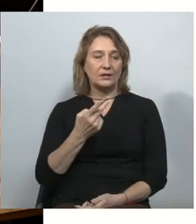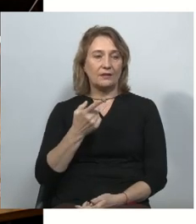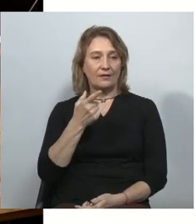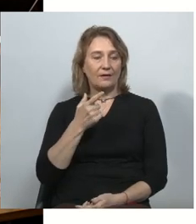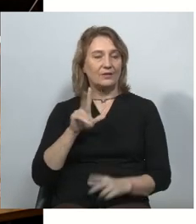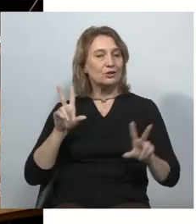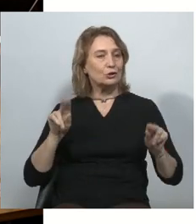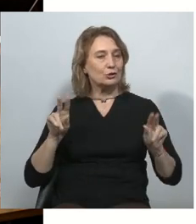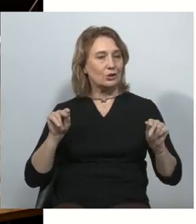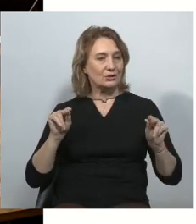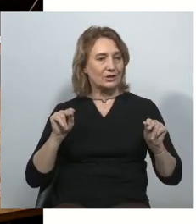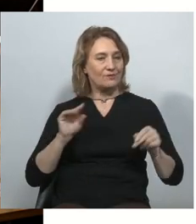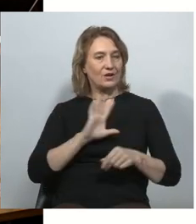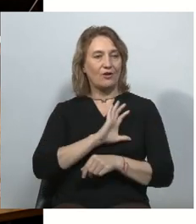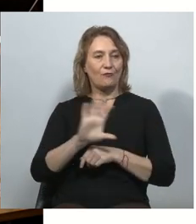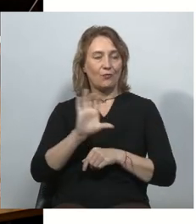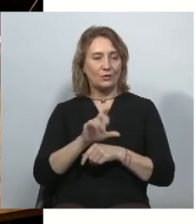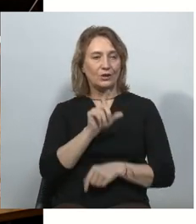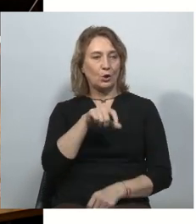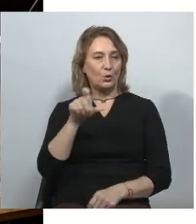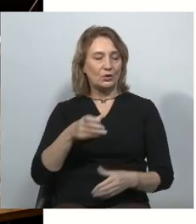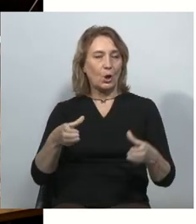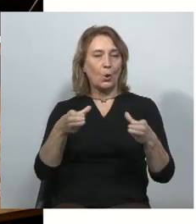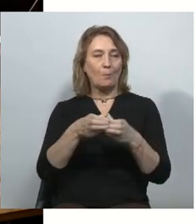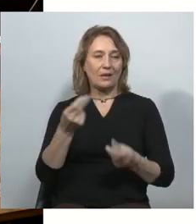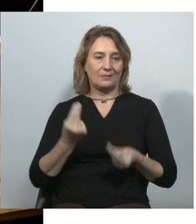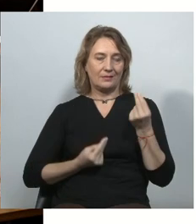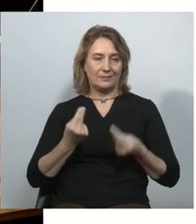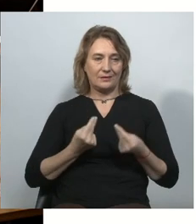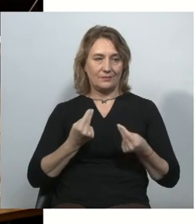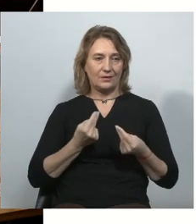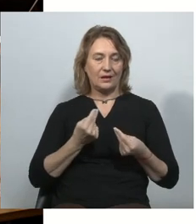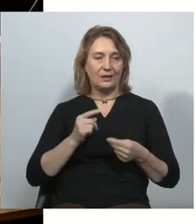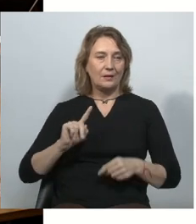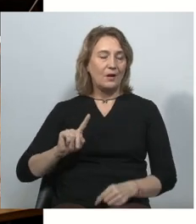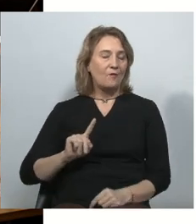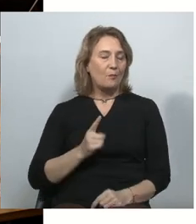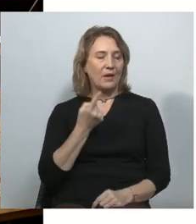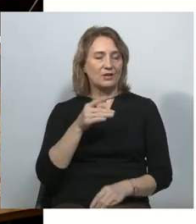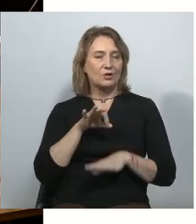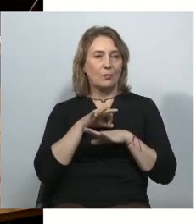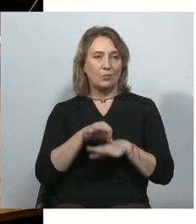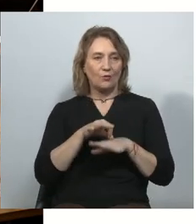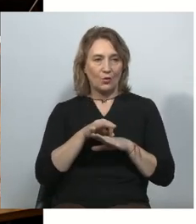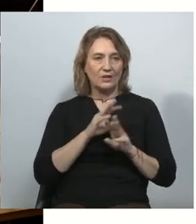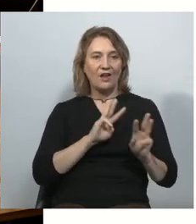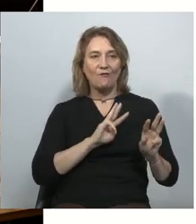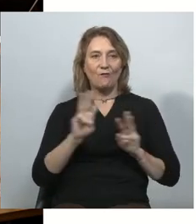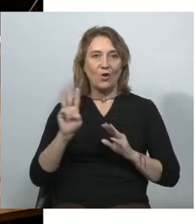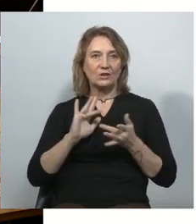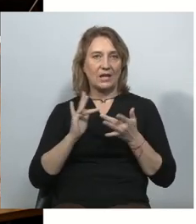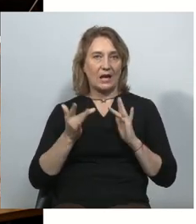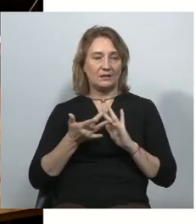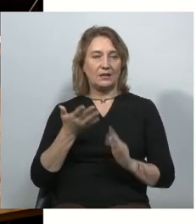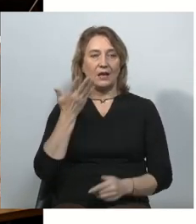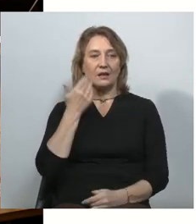will see all those happy people who won as part of a game. So this was our first